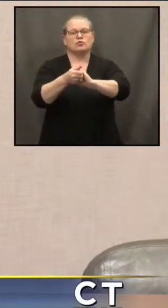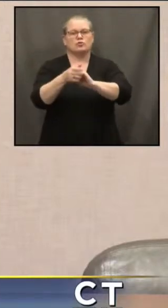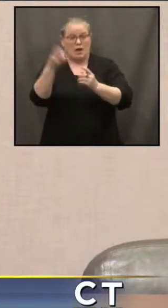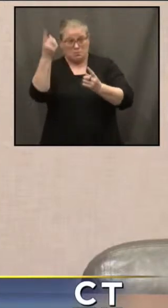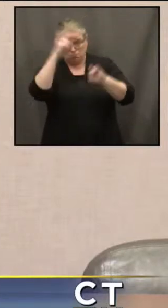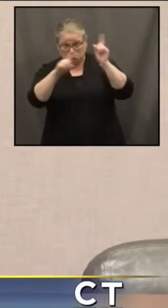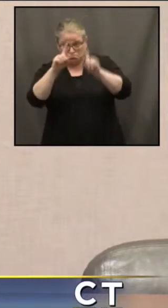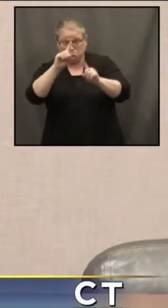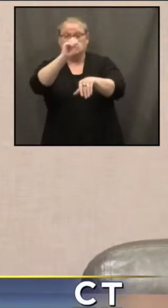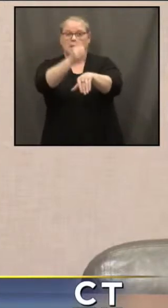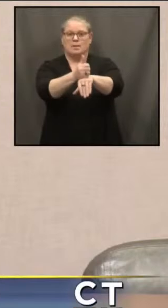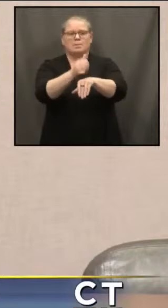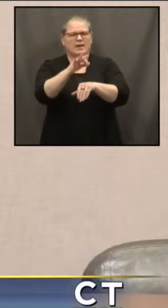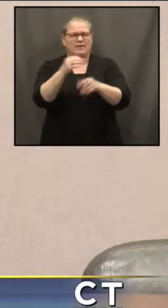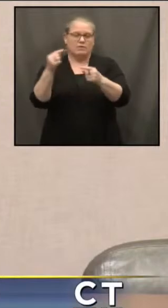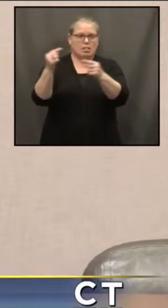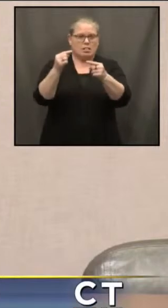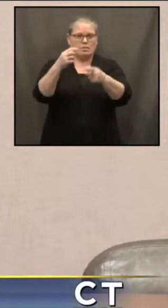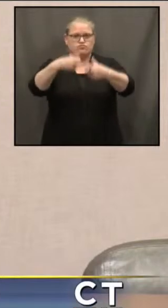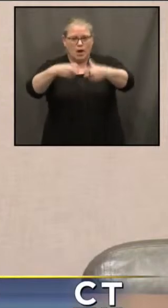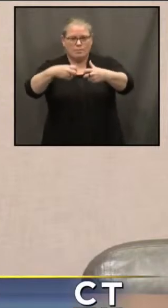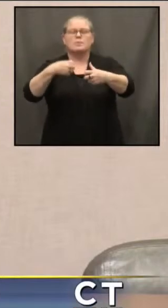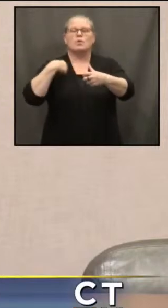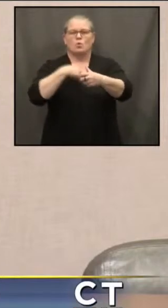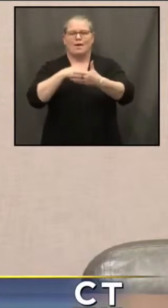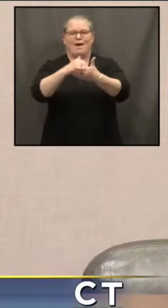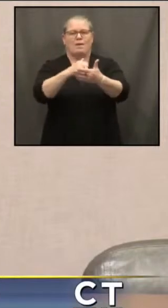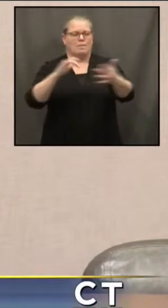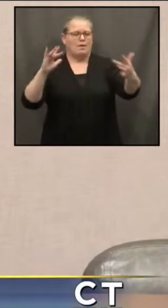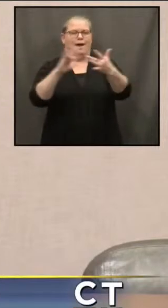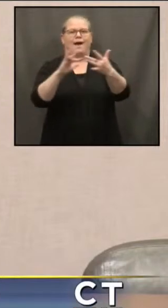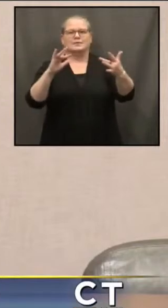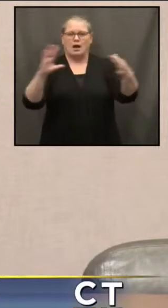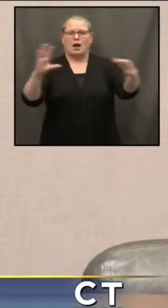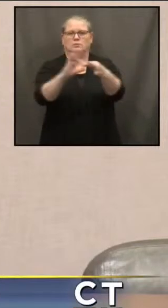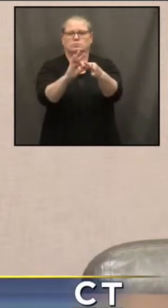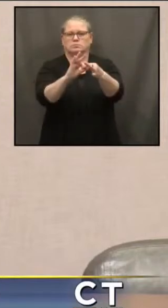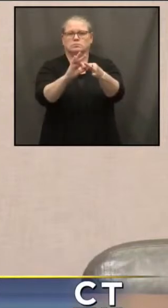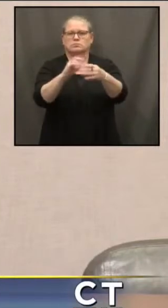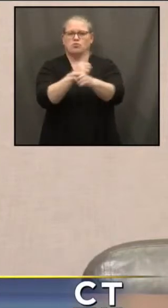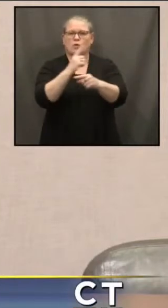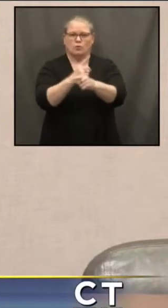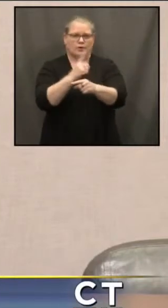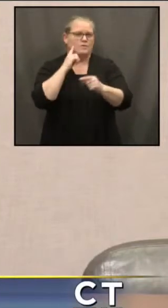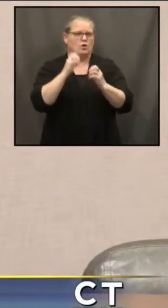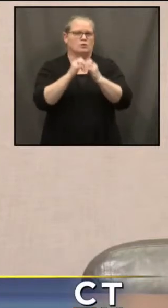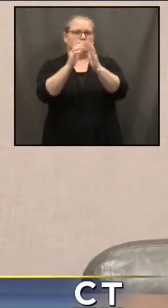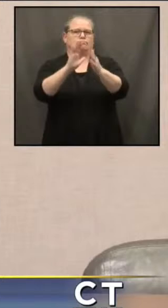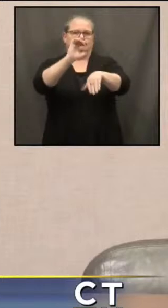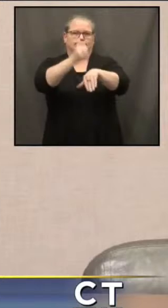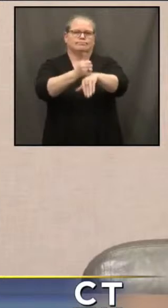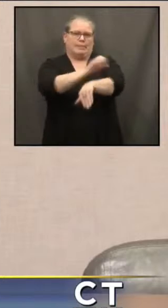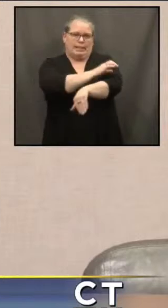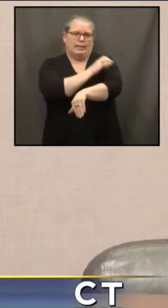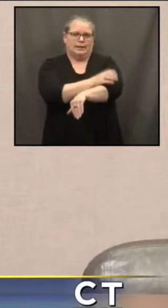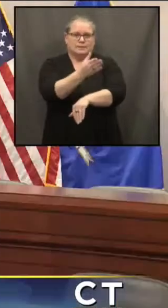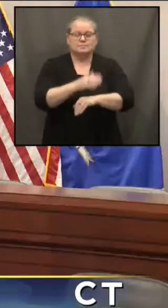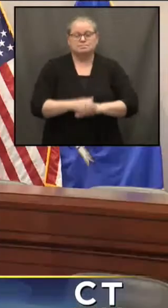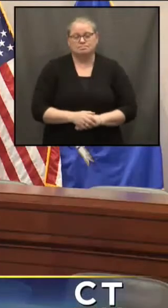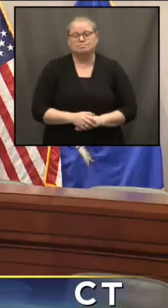connect them with appropriate pharmacy partners to be able to help them do that. Thank you.